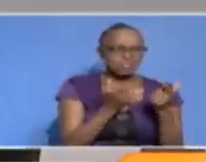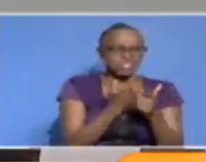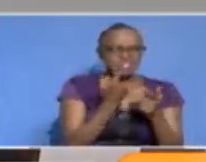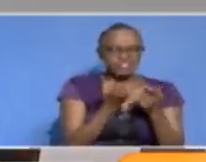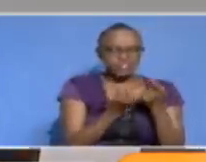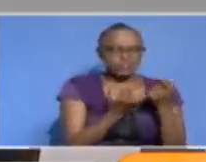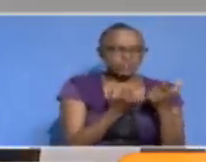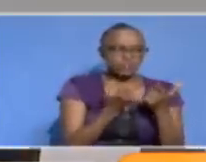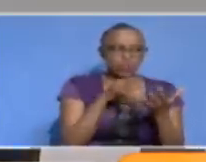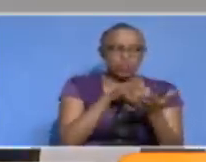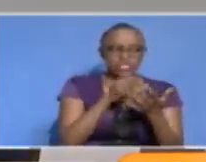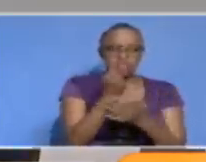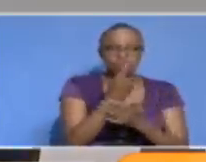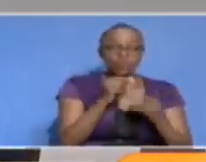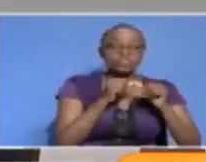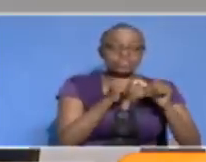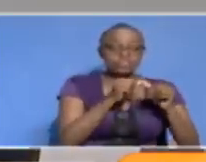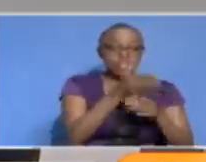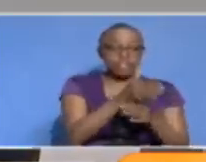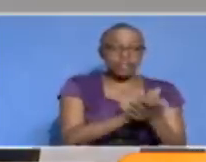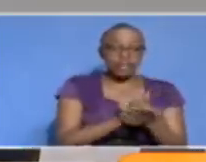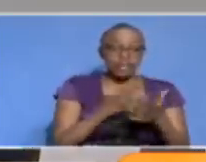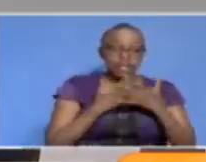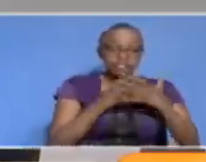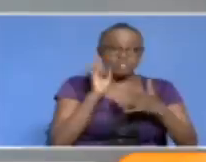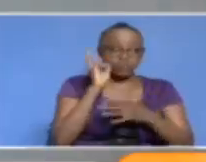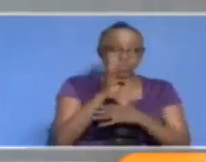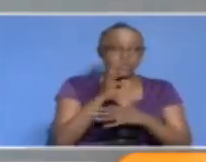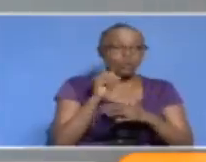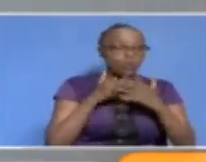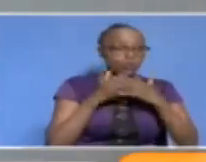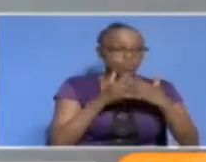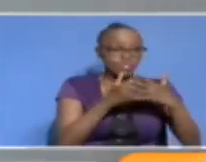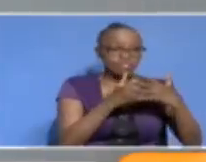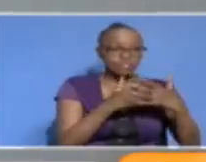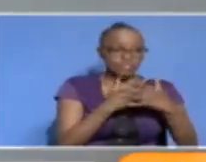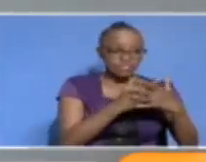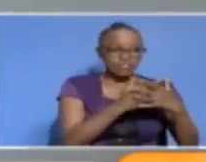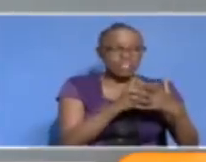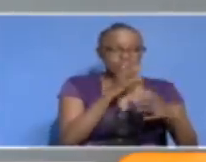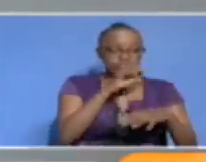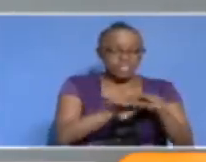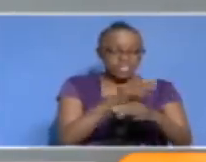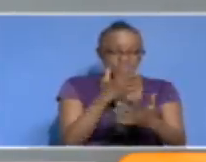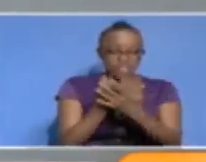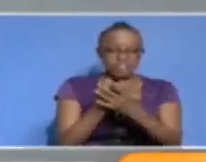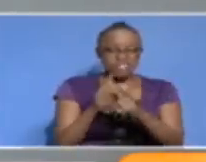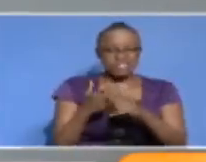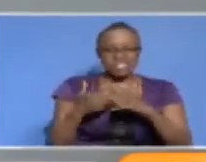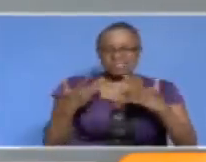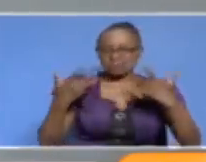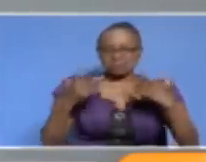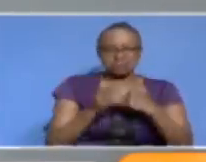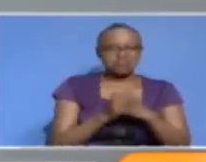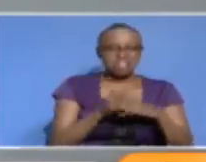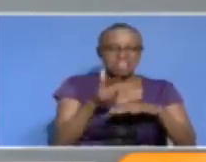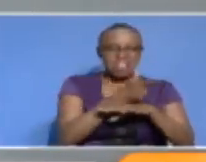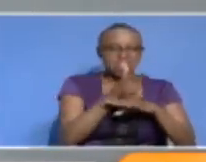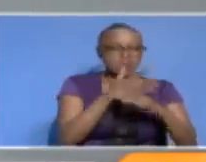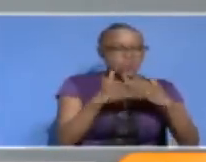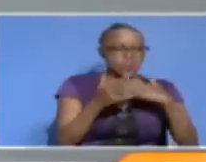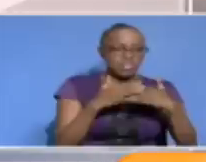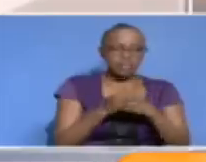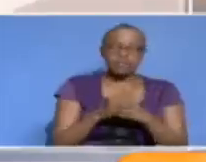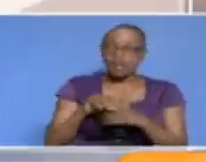Just a few cases which are still there. Watashiko hao? Tutaendelea kushika. Mutawalima wote? Provided we get the evidence, the clips and whatever.